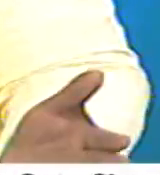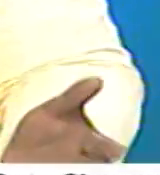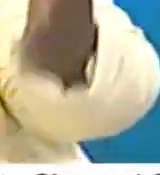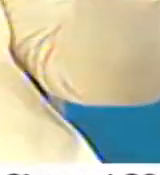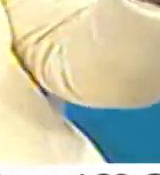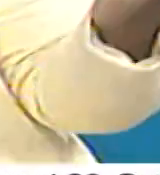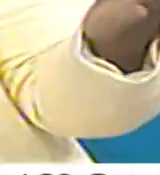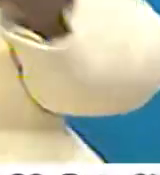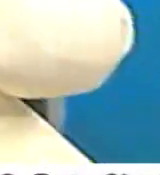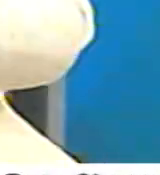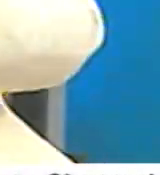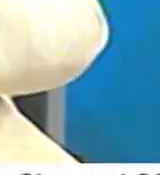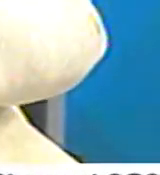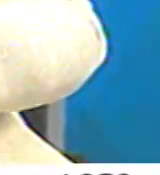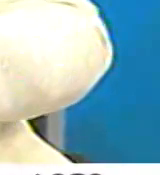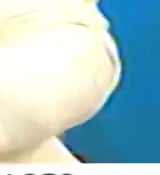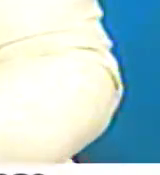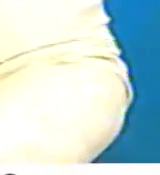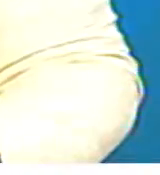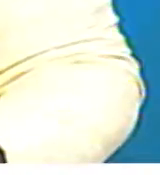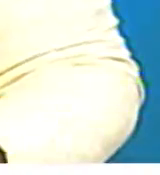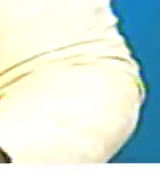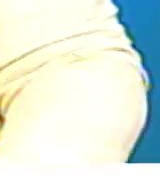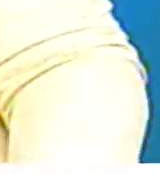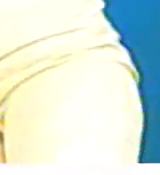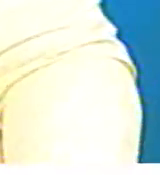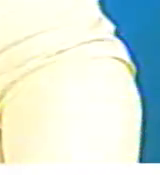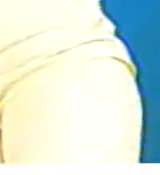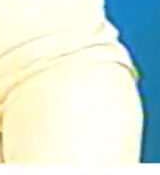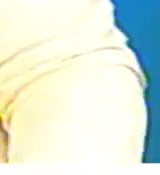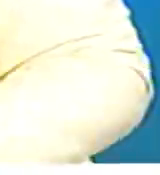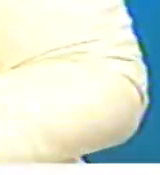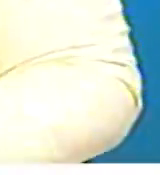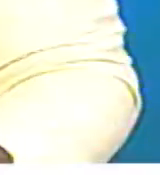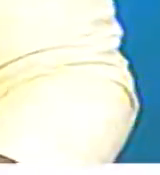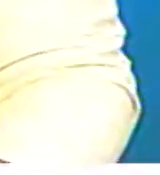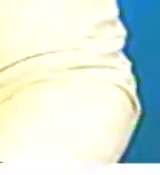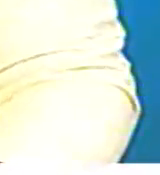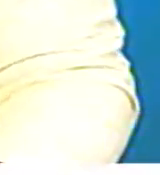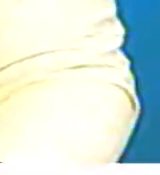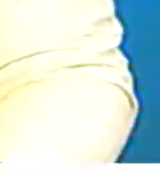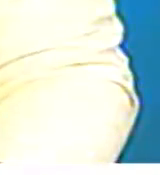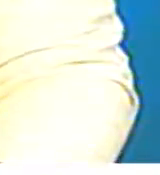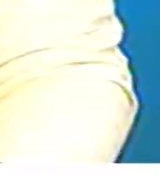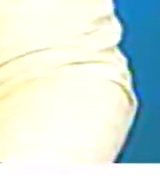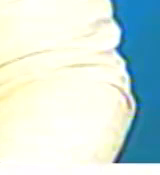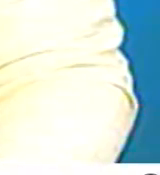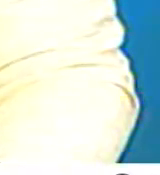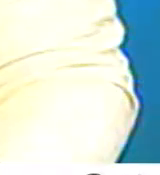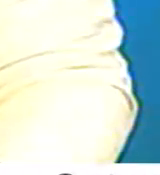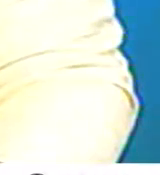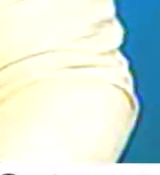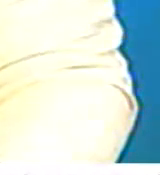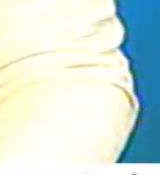So, and apart from right. Yes, and also apart from counties, yes, just a second. Uh-huh. Apart from counties, I want to put a strong case that